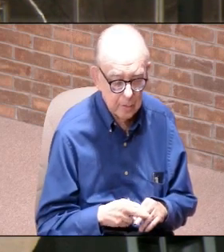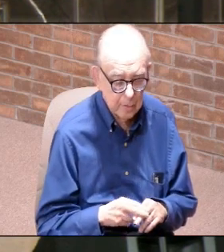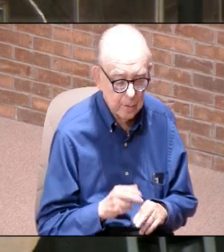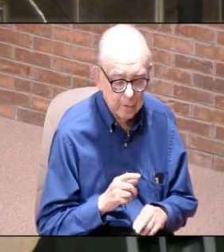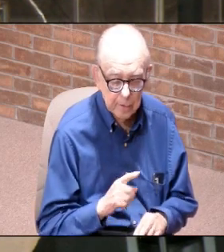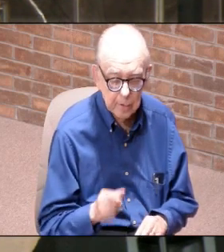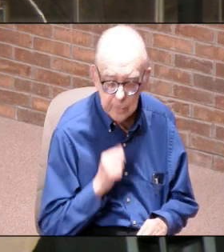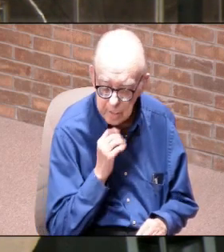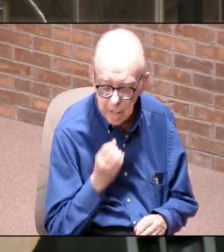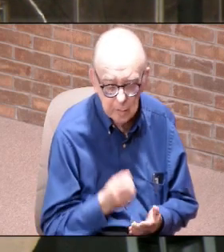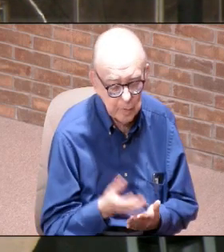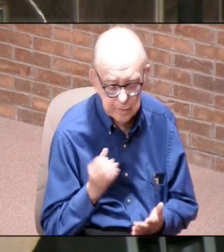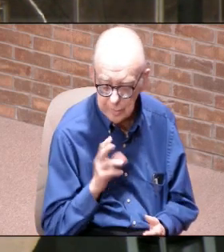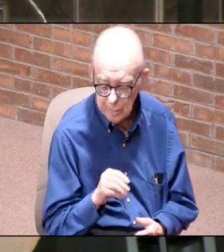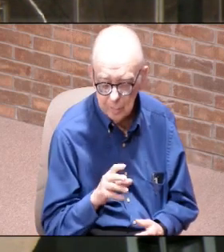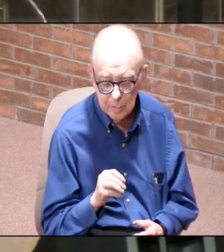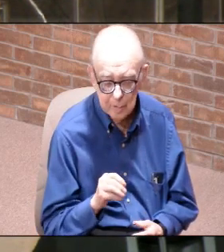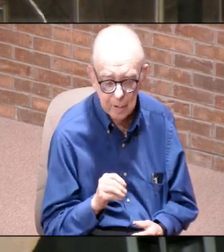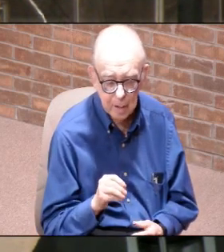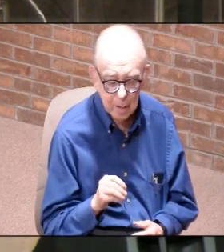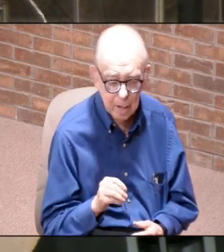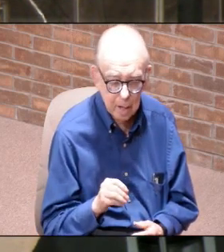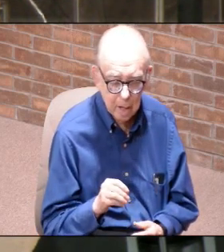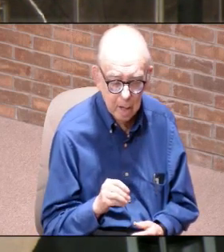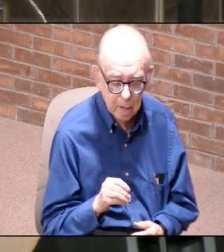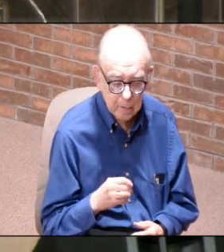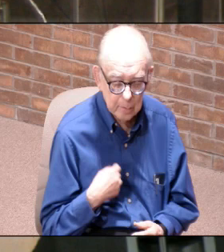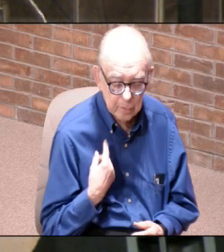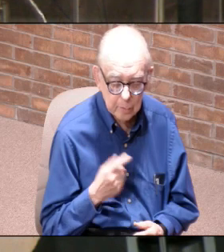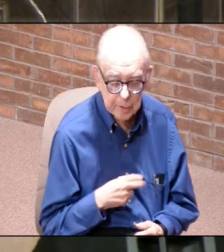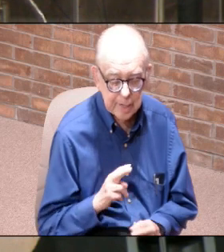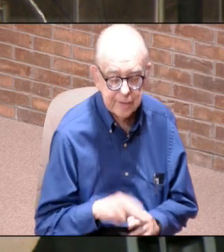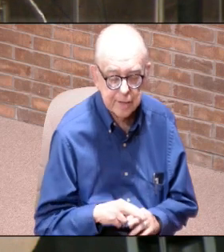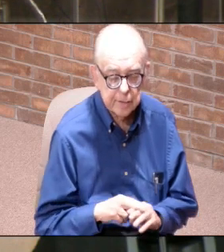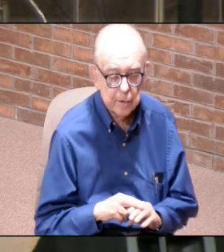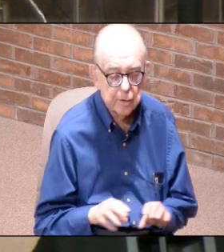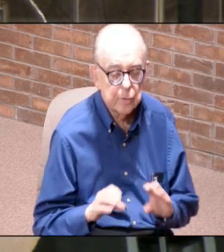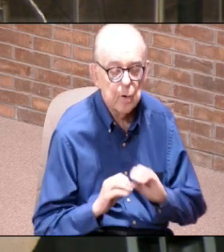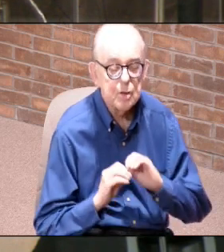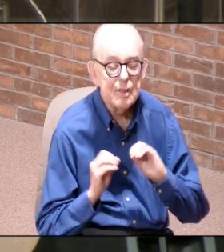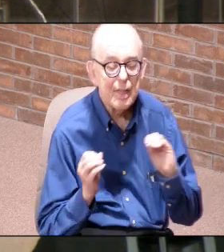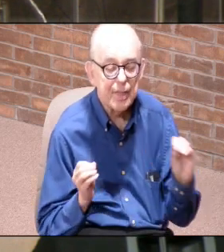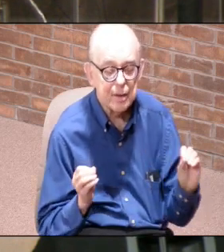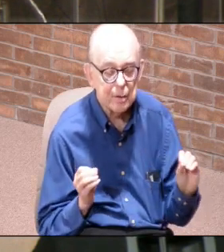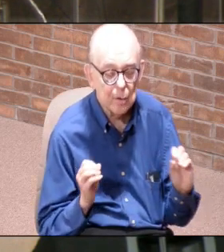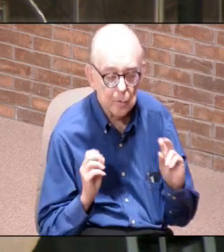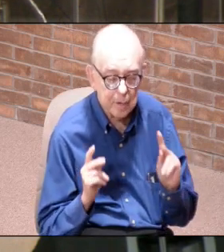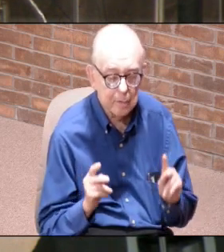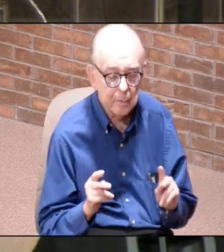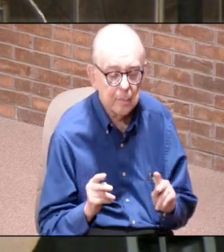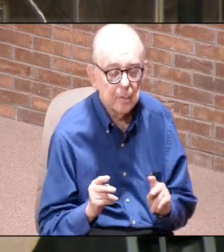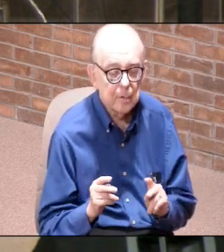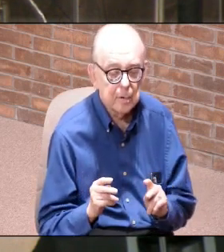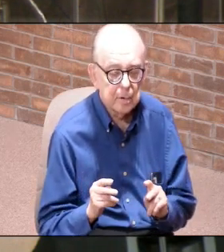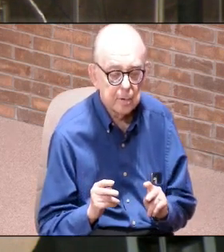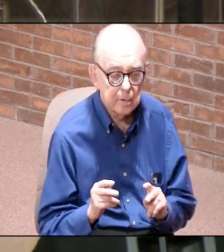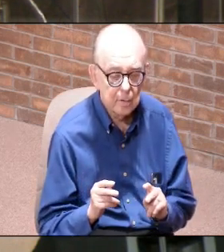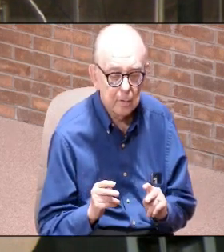waste, okay? Waste is when we sit there and do nothing, okay? So